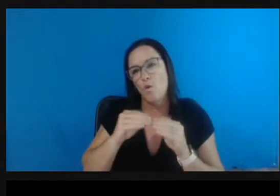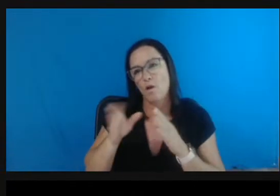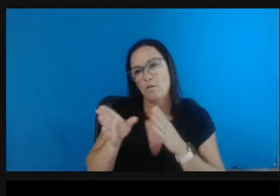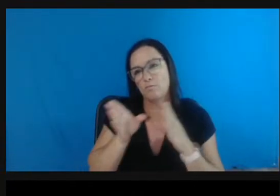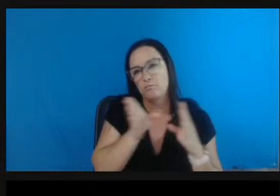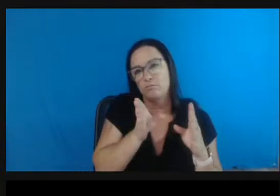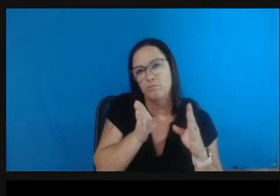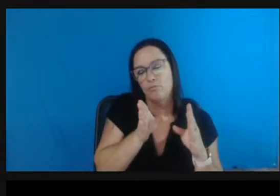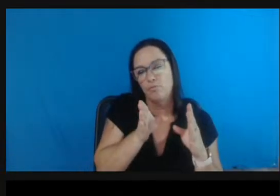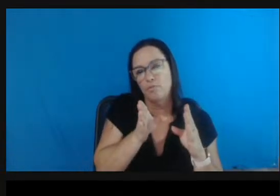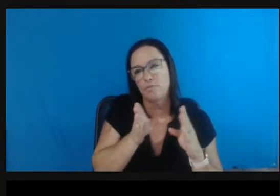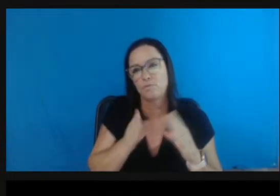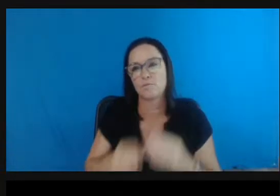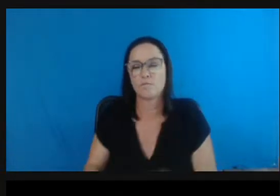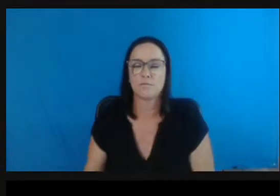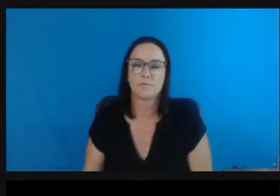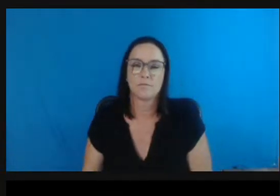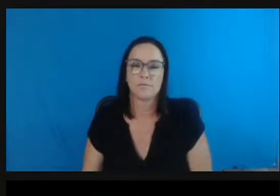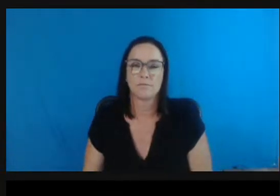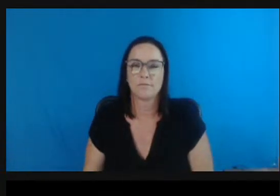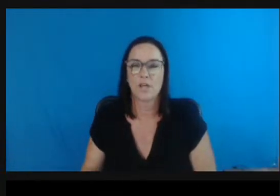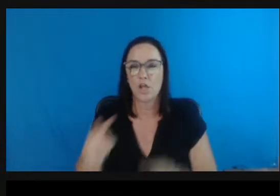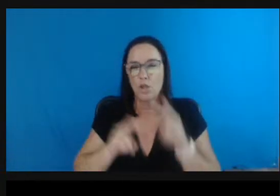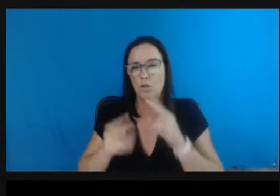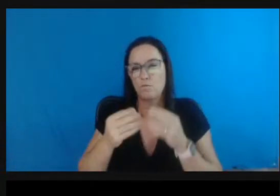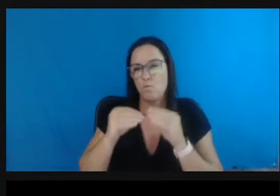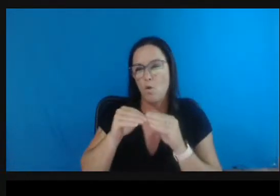more further around the on the south vent. side. Yeah.